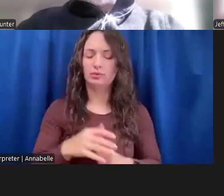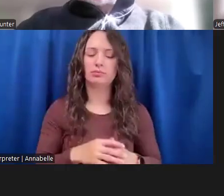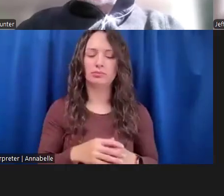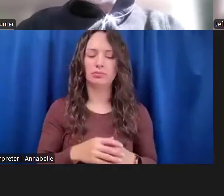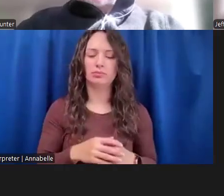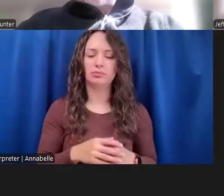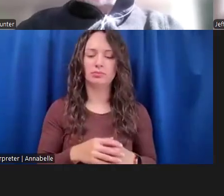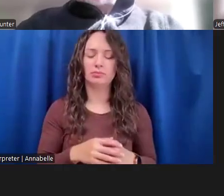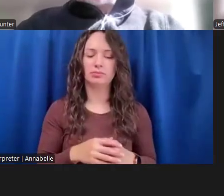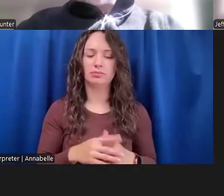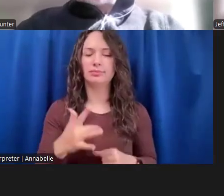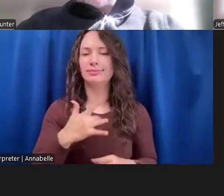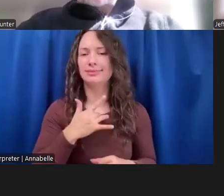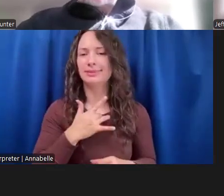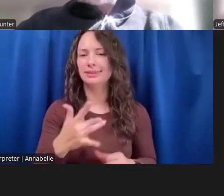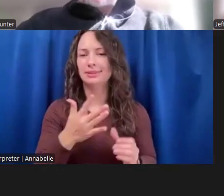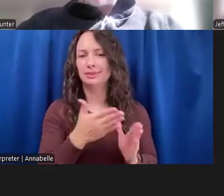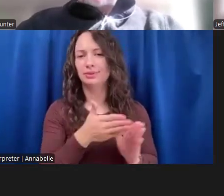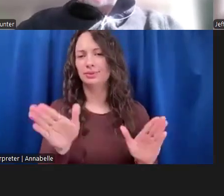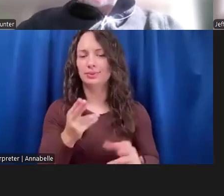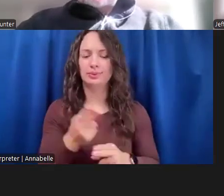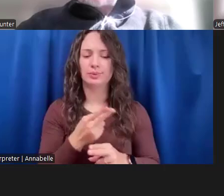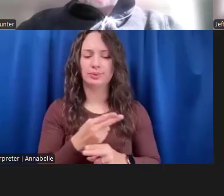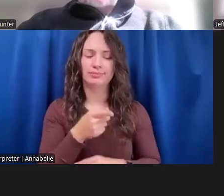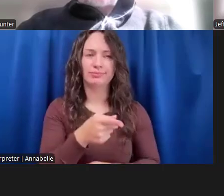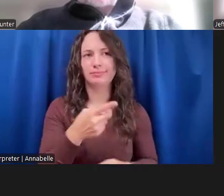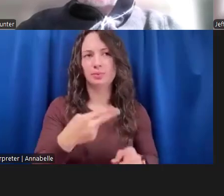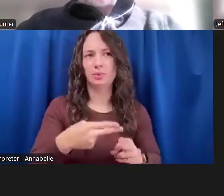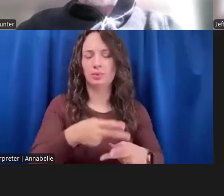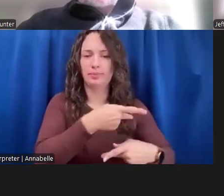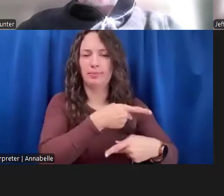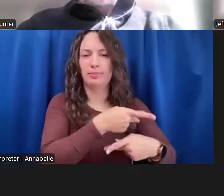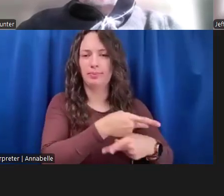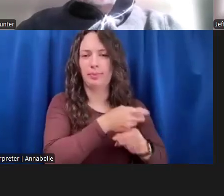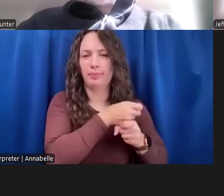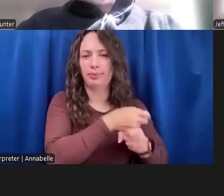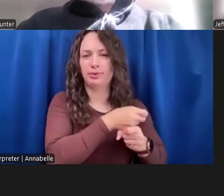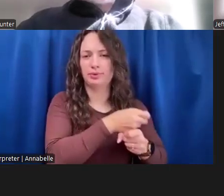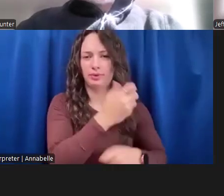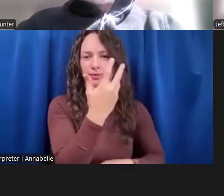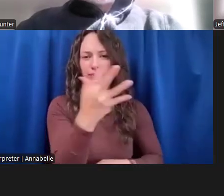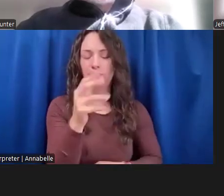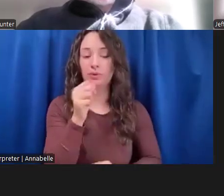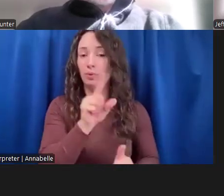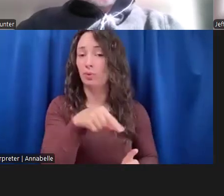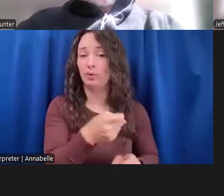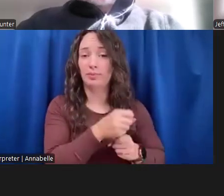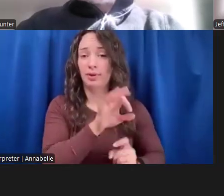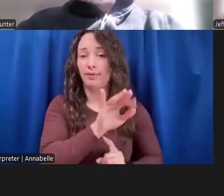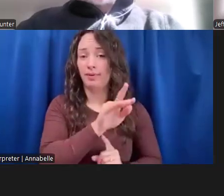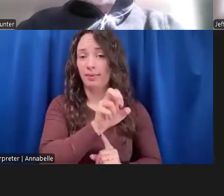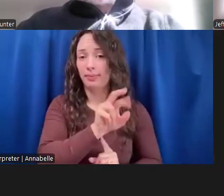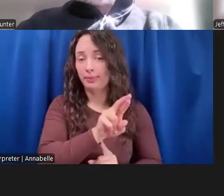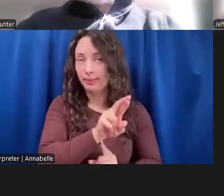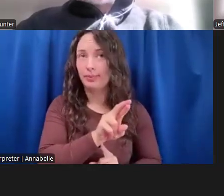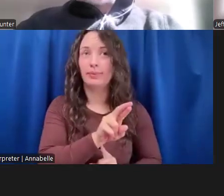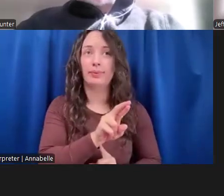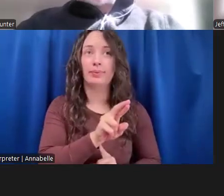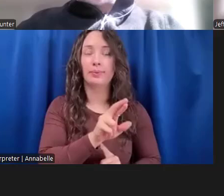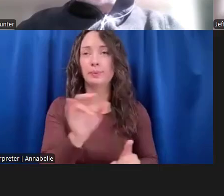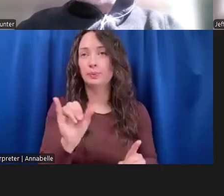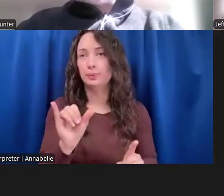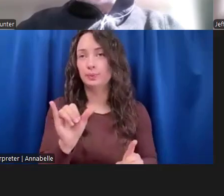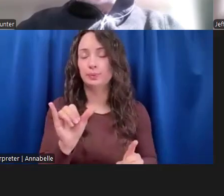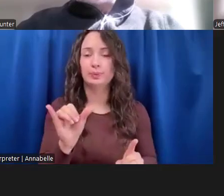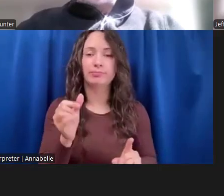use the antithesis as production forestry, and it's not just production of fiber. Think about the